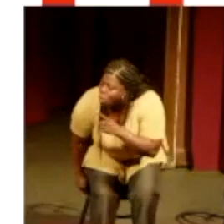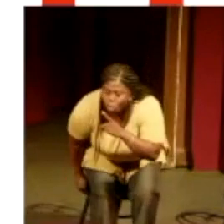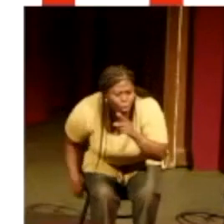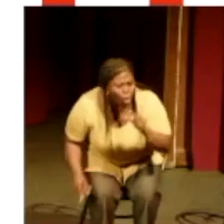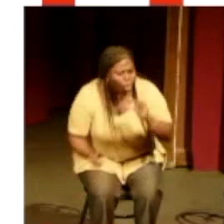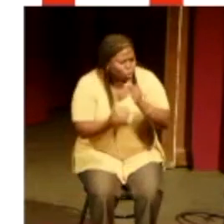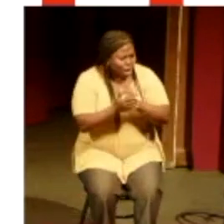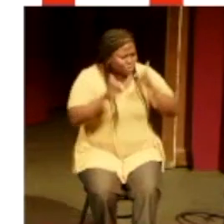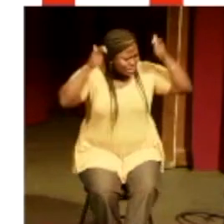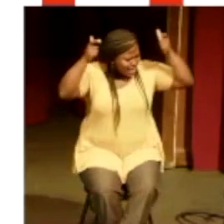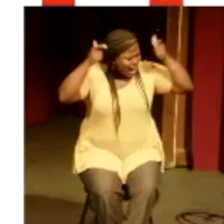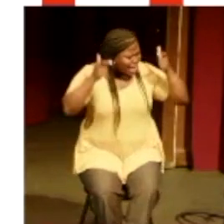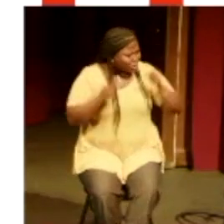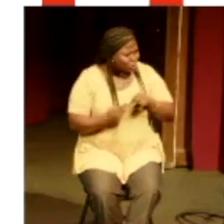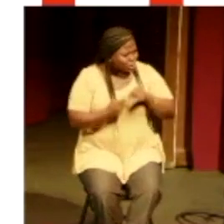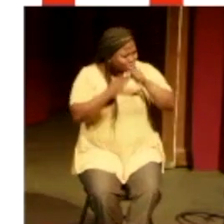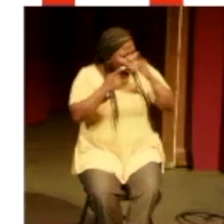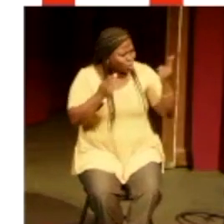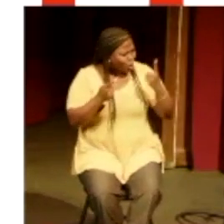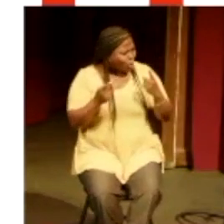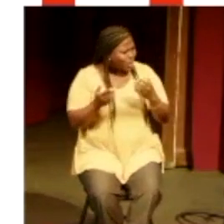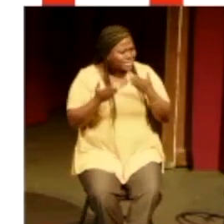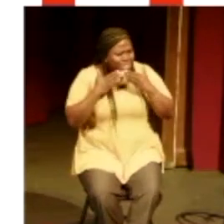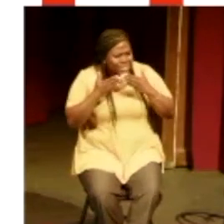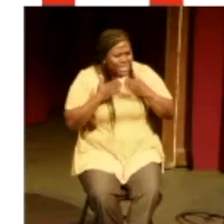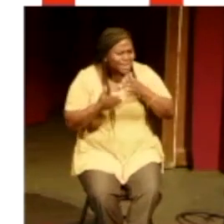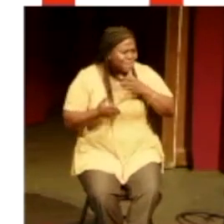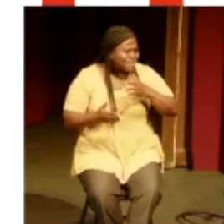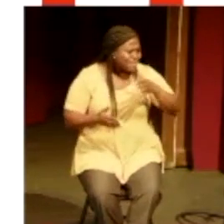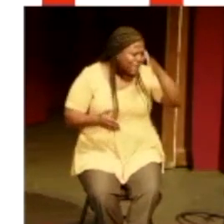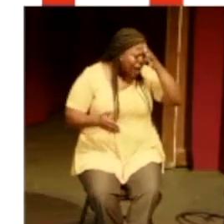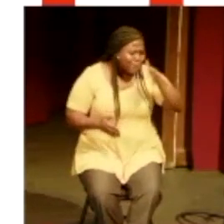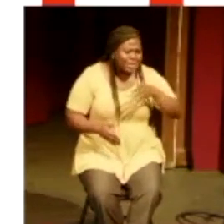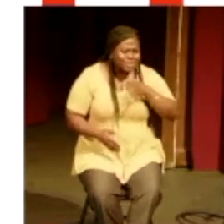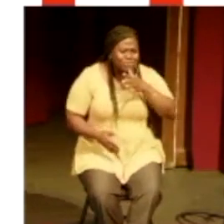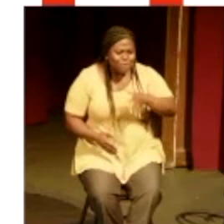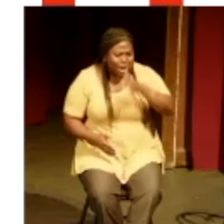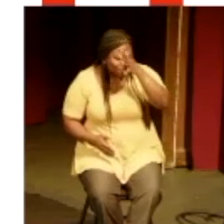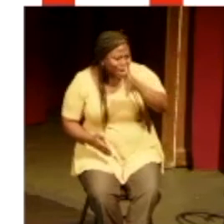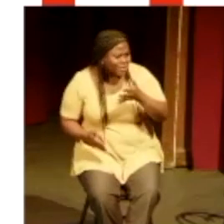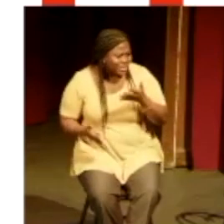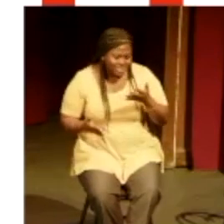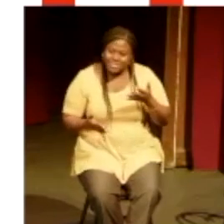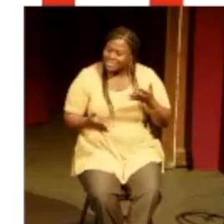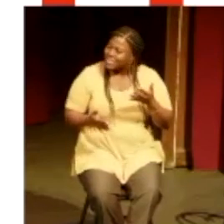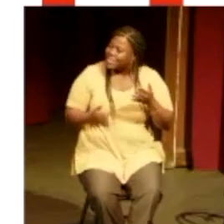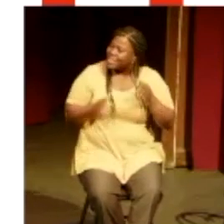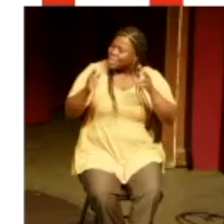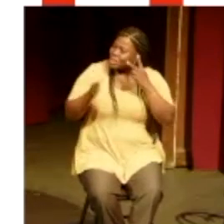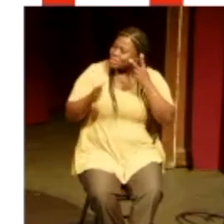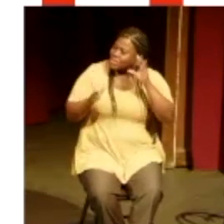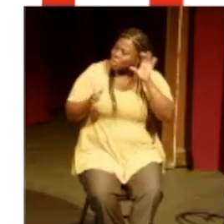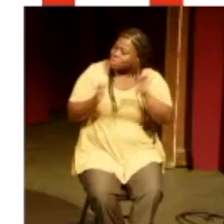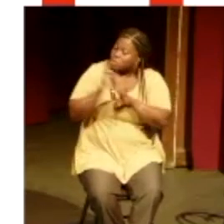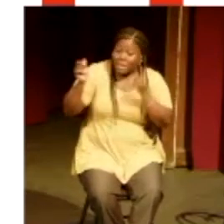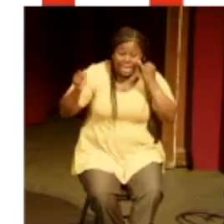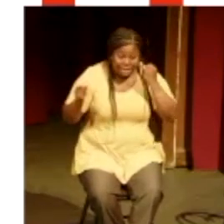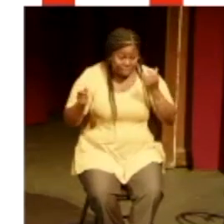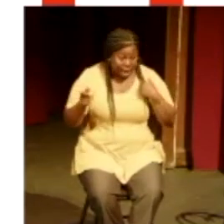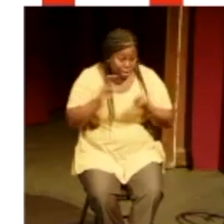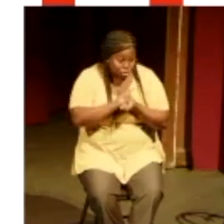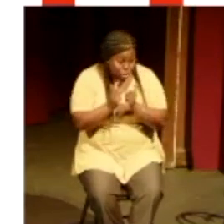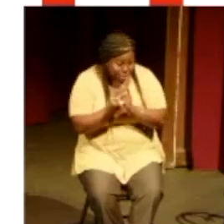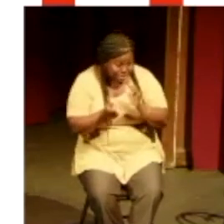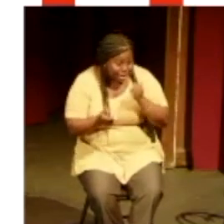They're always a shout out to parents and grandparents and really sweet messages like this. And again, if I got that wrong, tell me afterwards. Let the